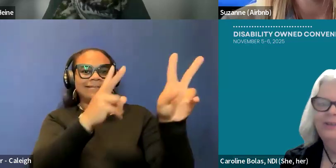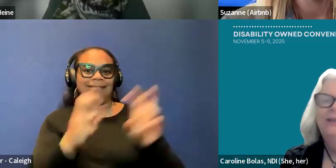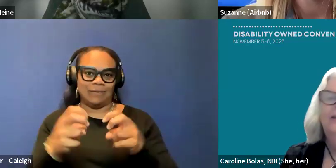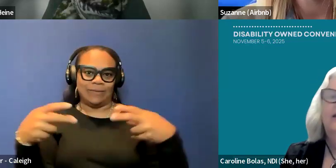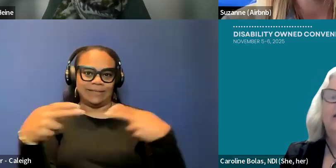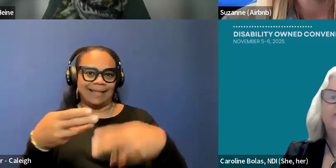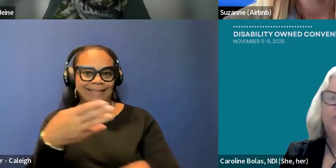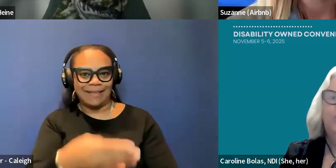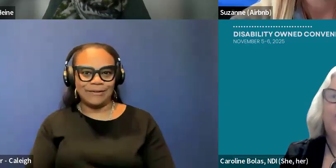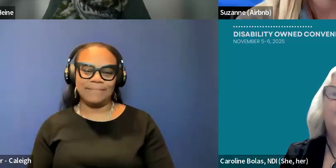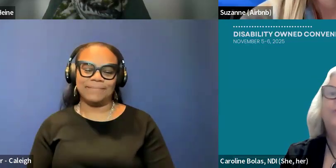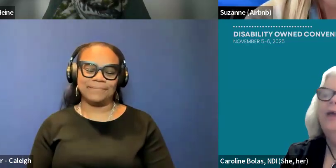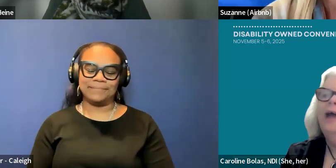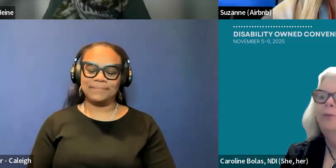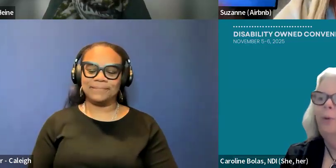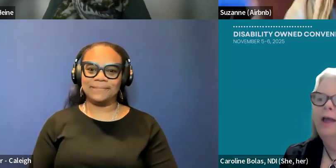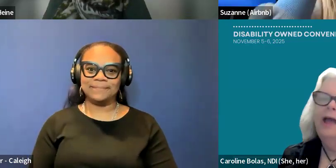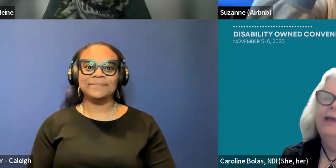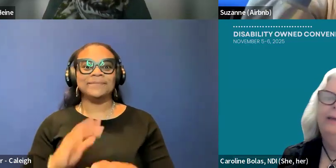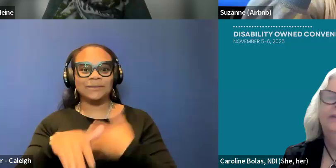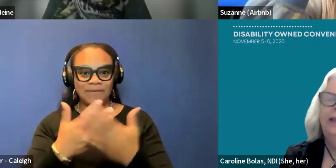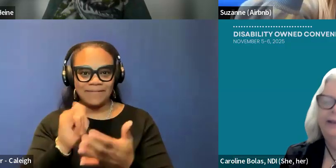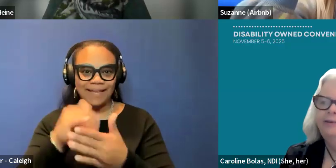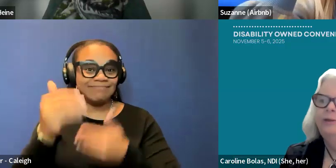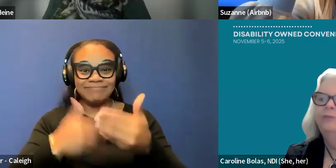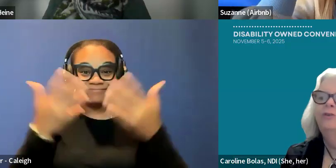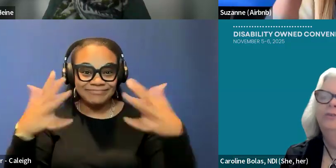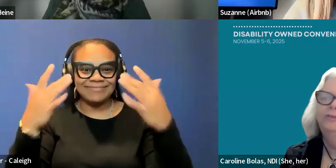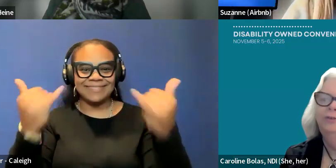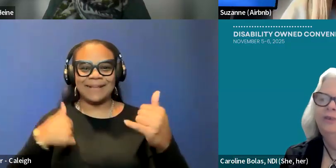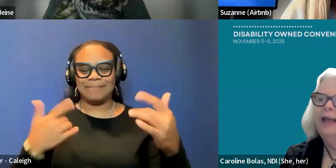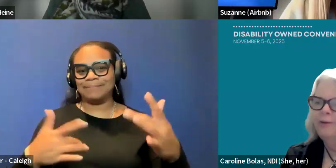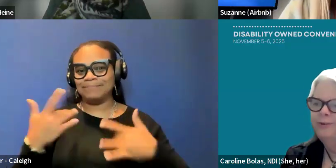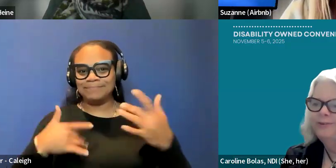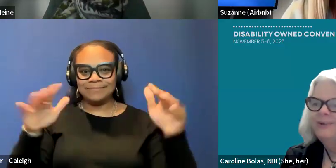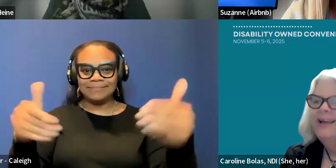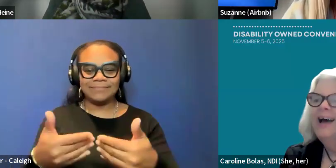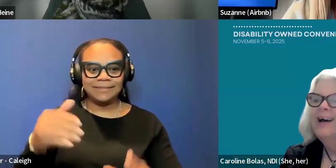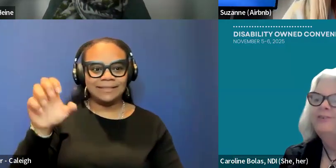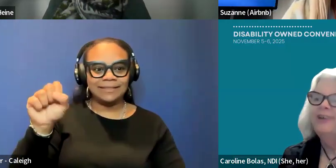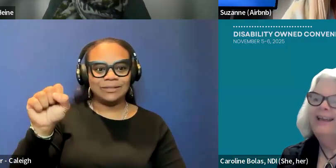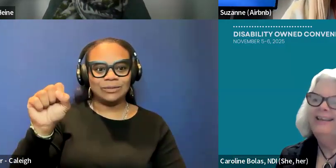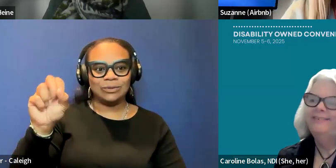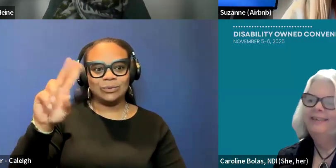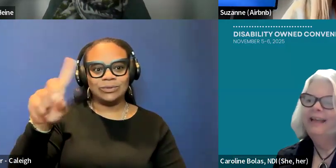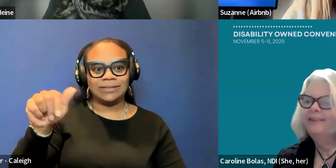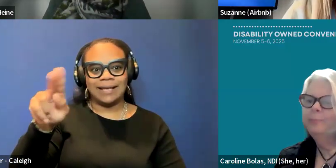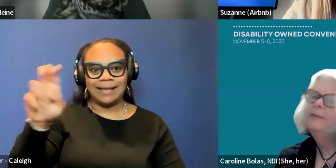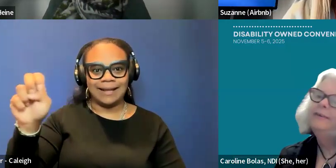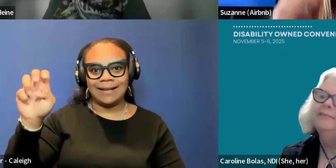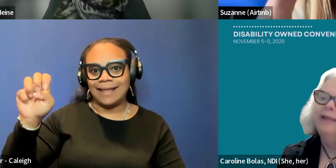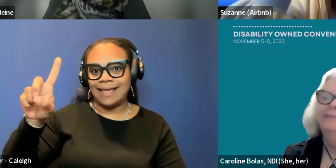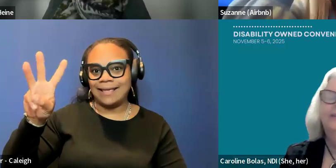slides. So with all that out the way, I am delighted to introduce Suzanne Edwards. Suzanne is